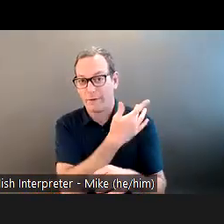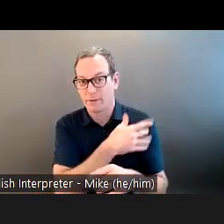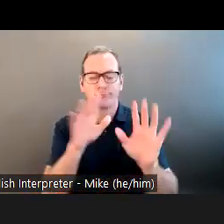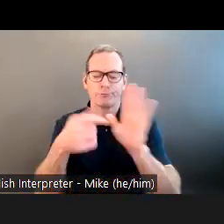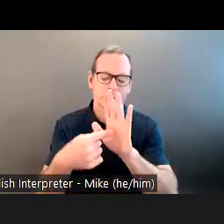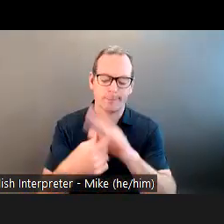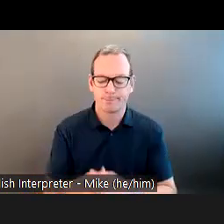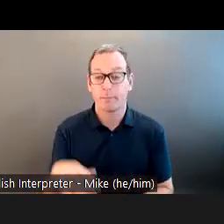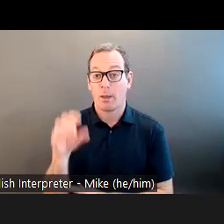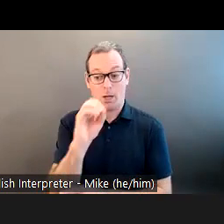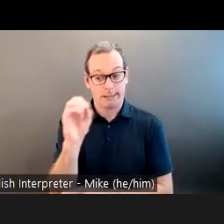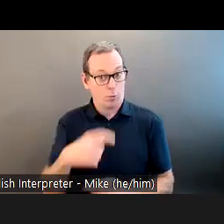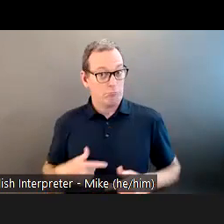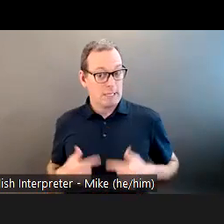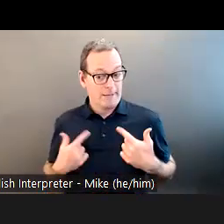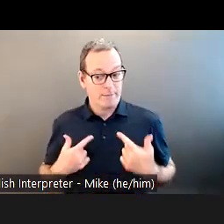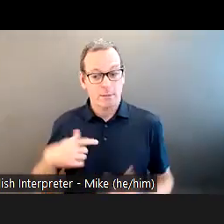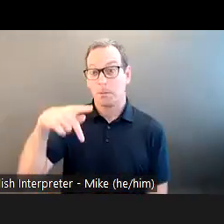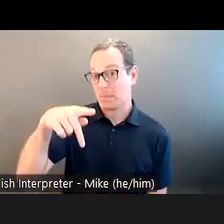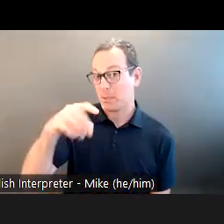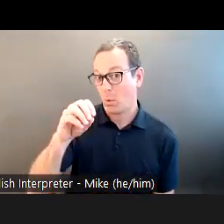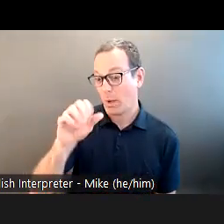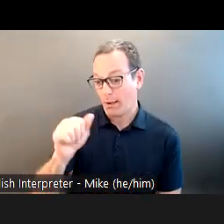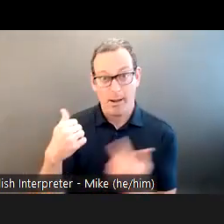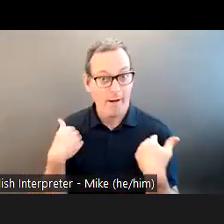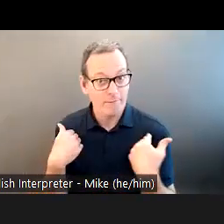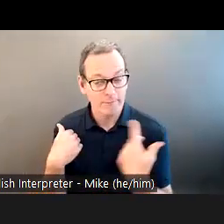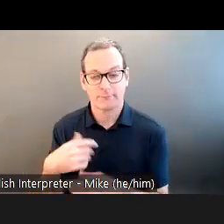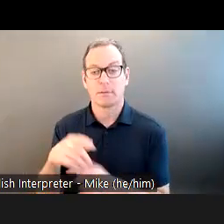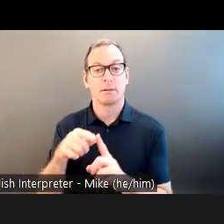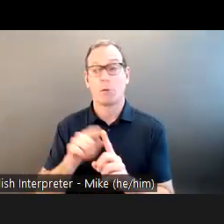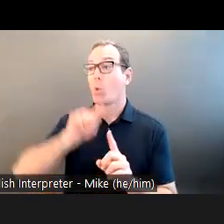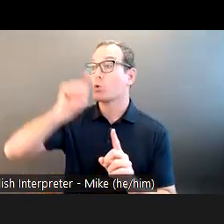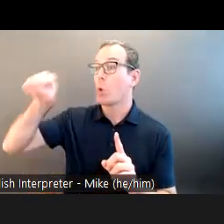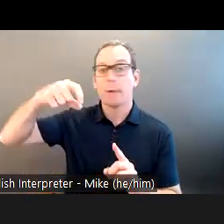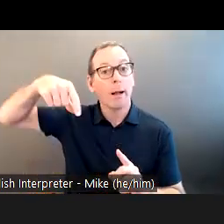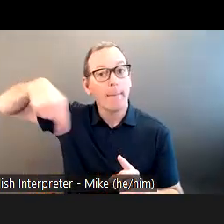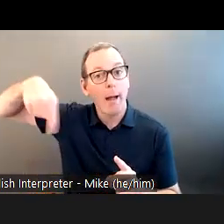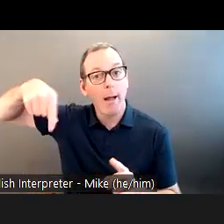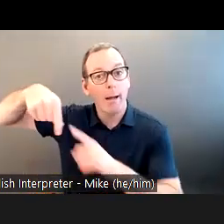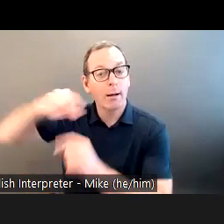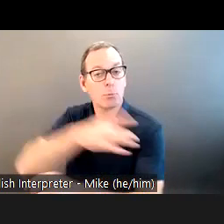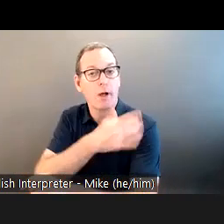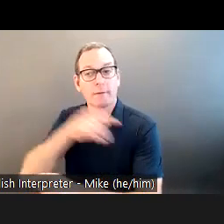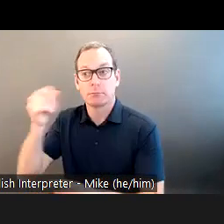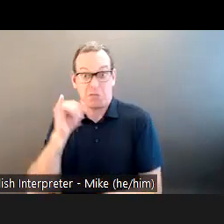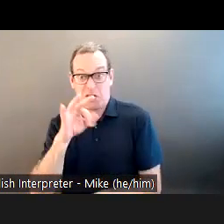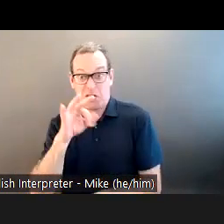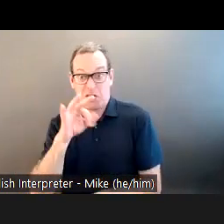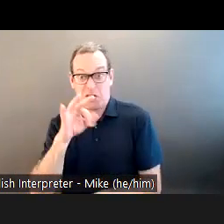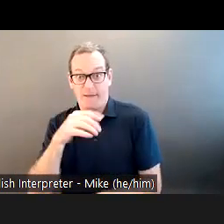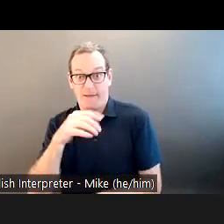live in Ontario, have a power of attorney, you go to Quebec. If Quebec recognizes Ontario's rules,